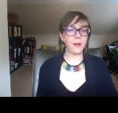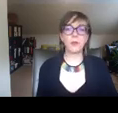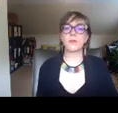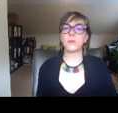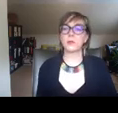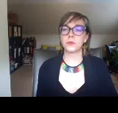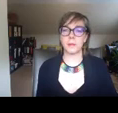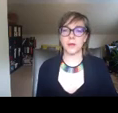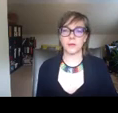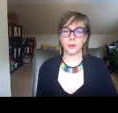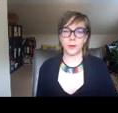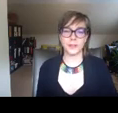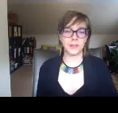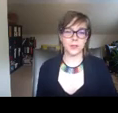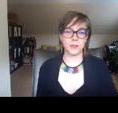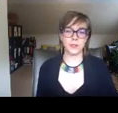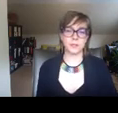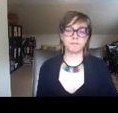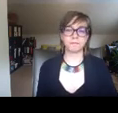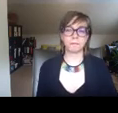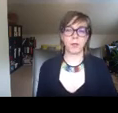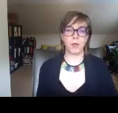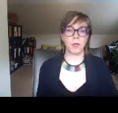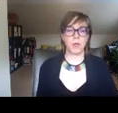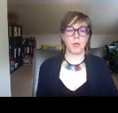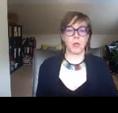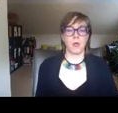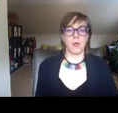And not all of them used that metaphor lost in translation.